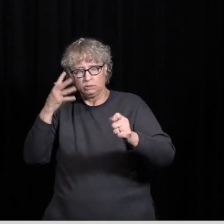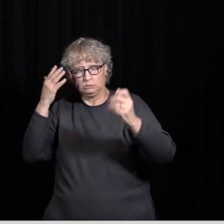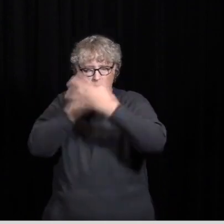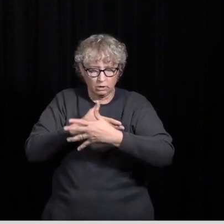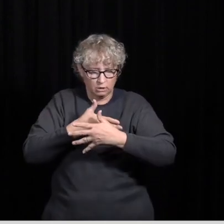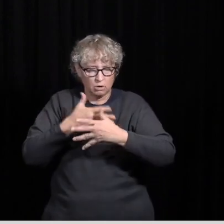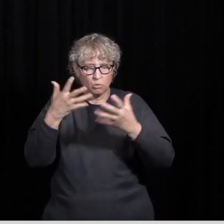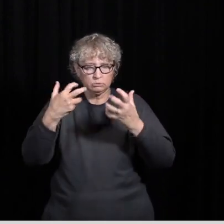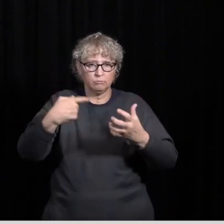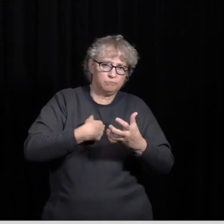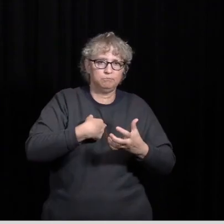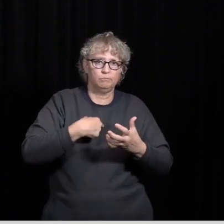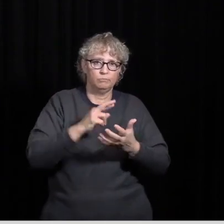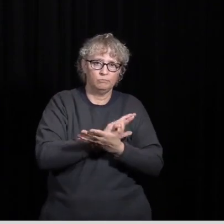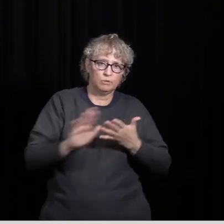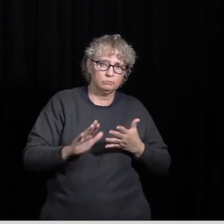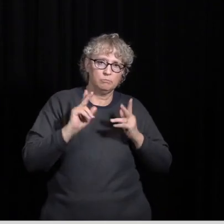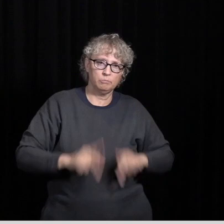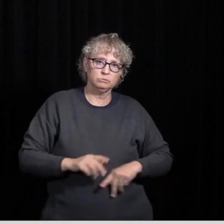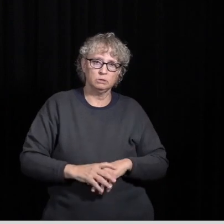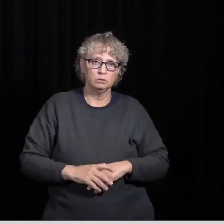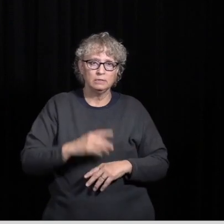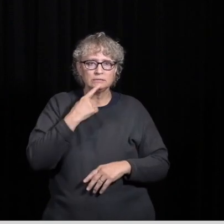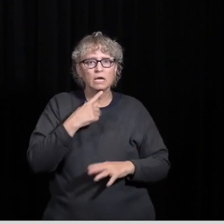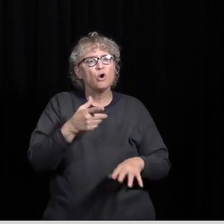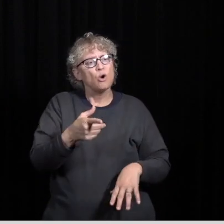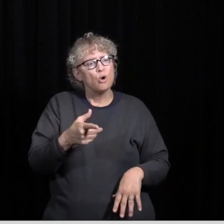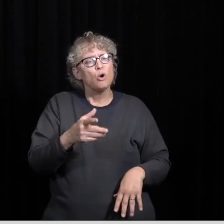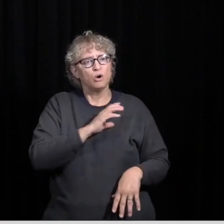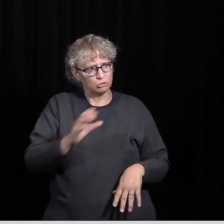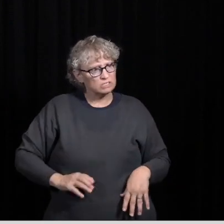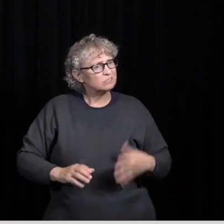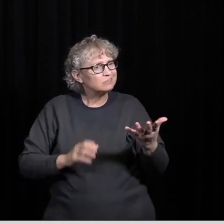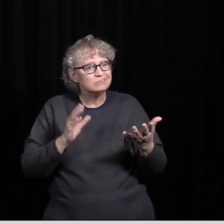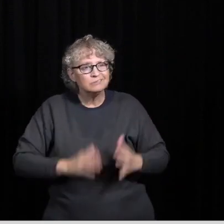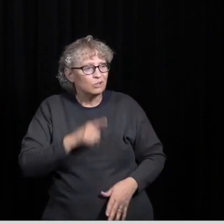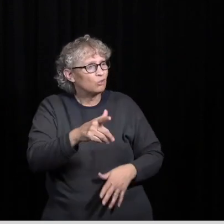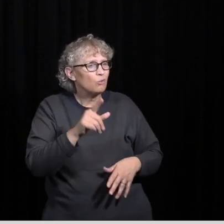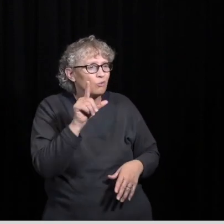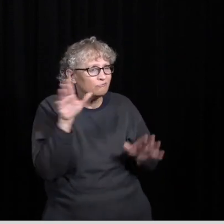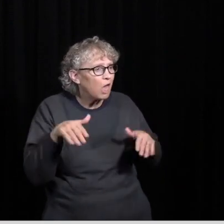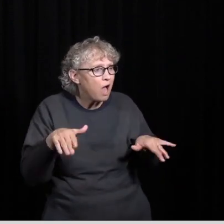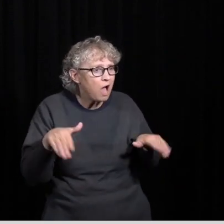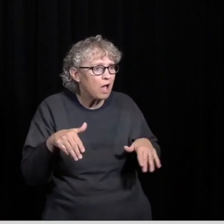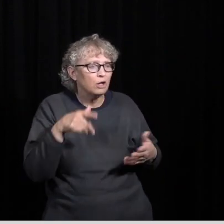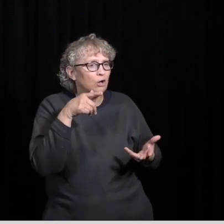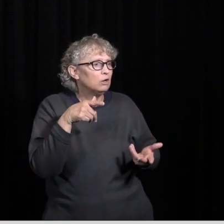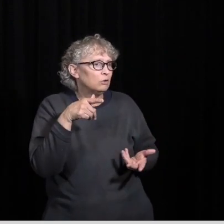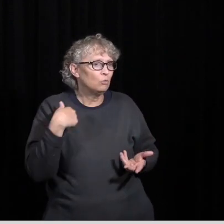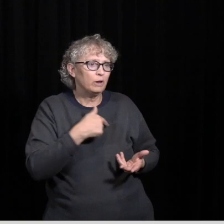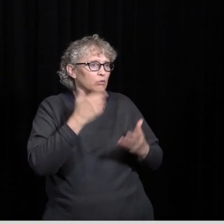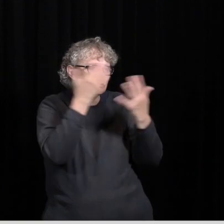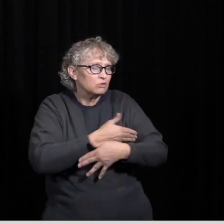the upright in heart. And so what's he saying? Like, hey, you, Christian, just get out of here. Fly away like a sparrow because we're in the dark. You're not going